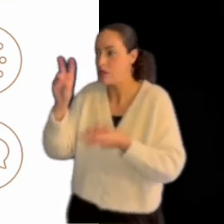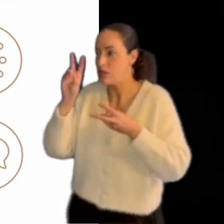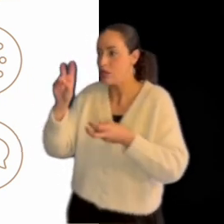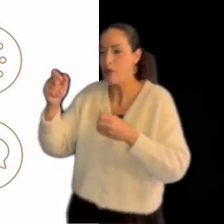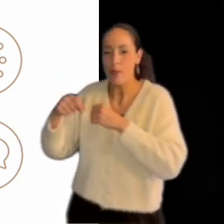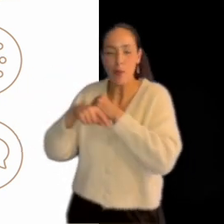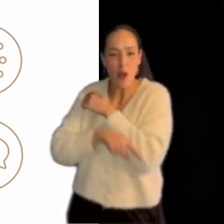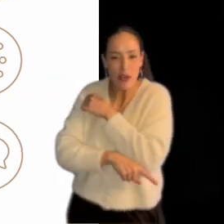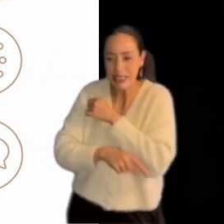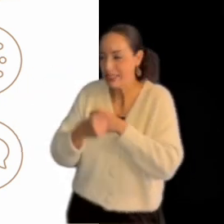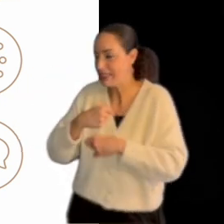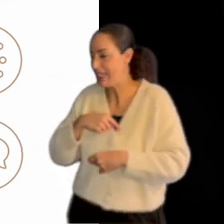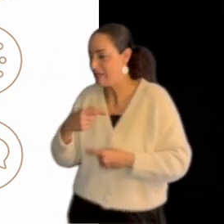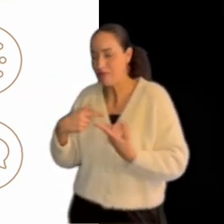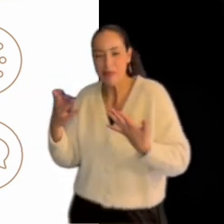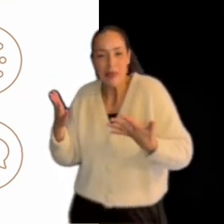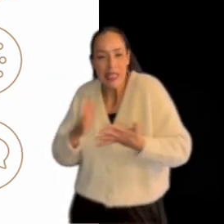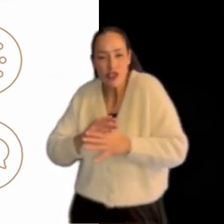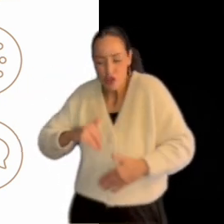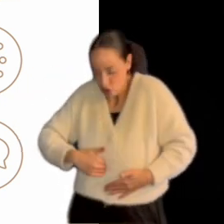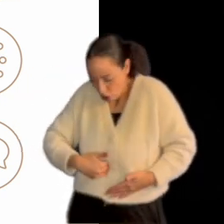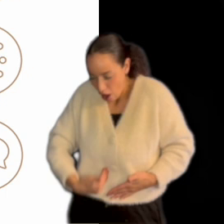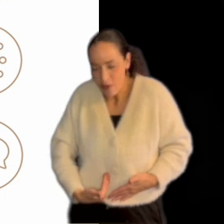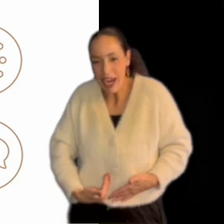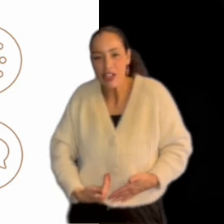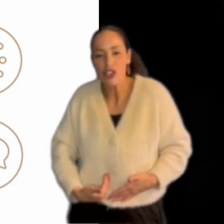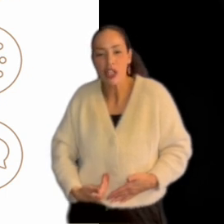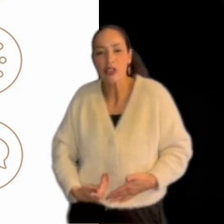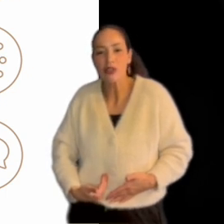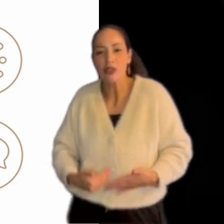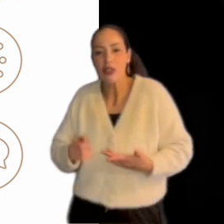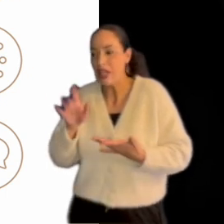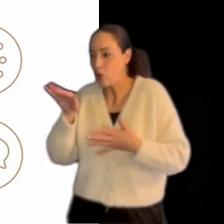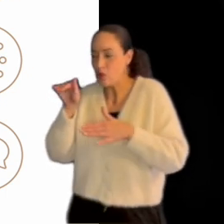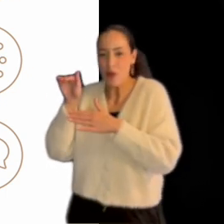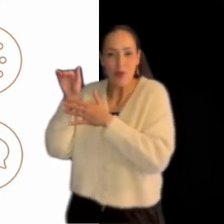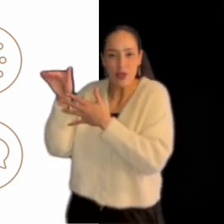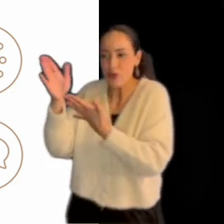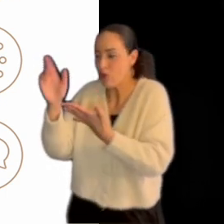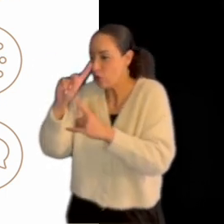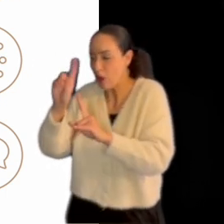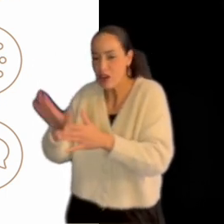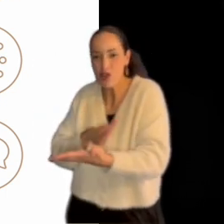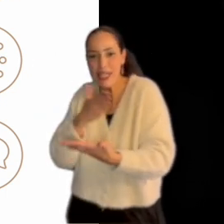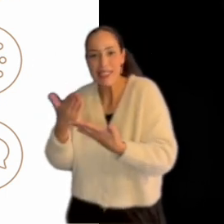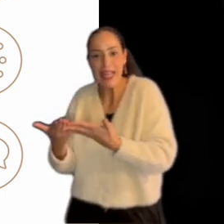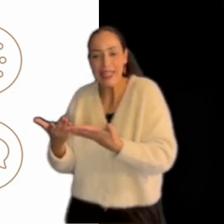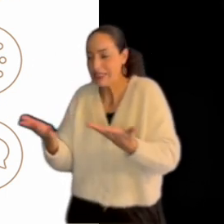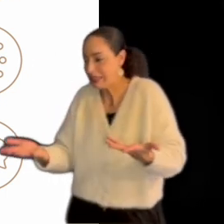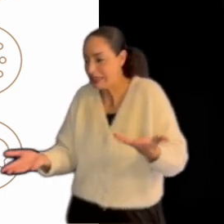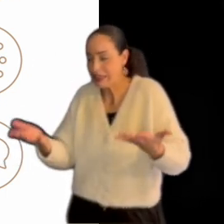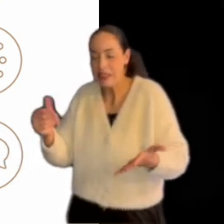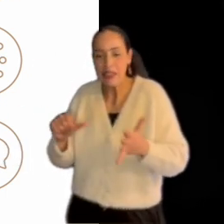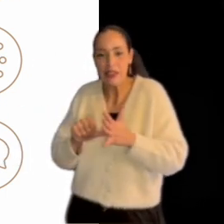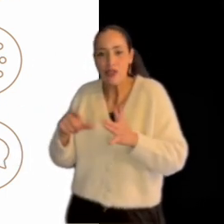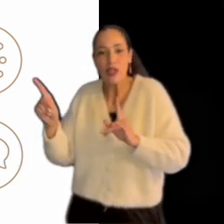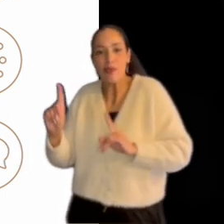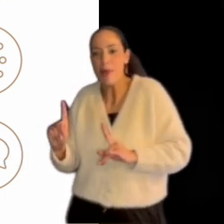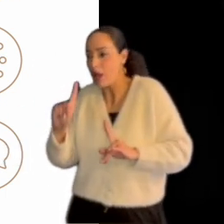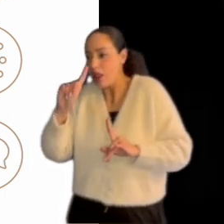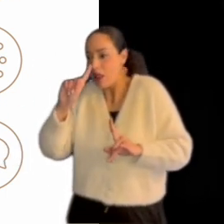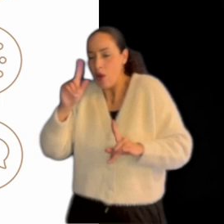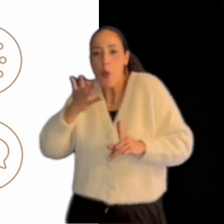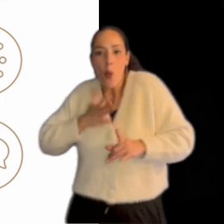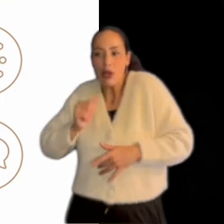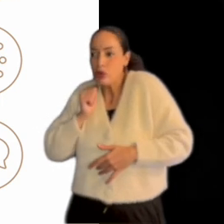bring them back from the edge of suicide or penetrate their anguish and despair. So we discovered less worse instead, a place which for many